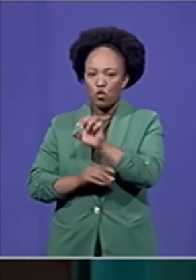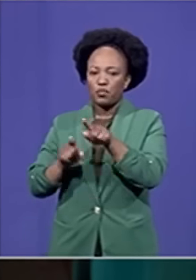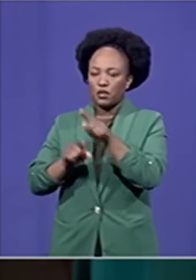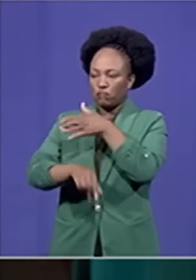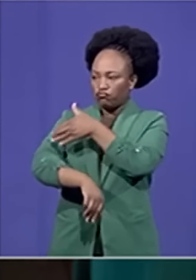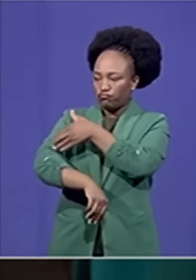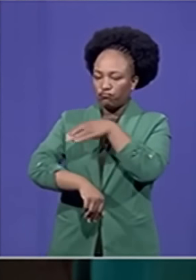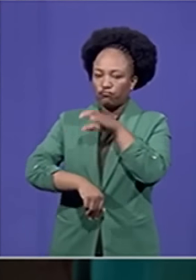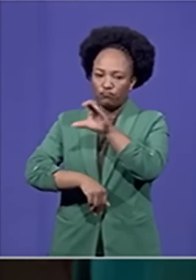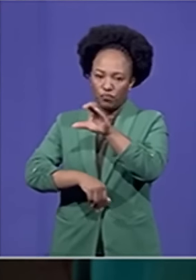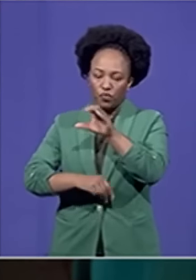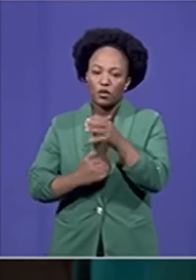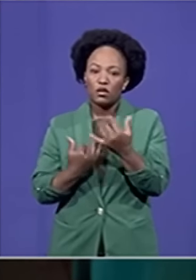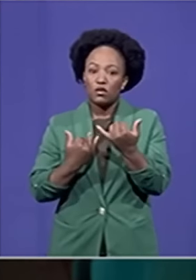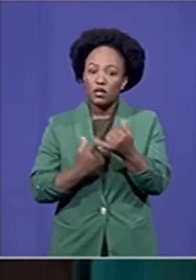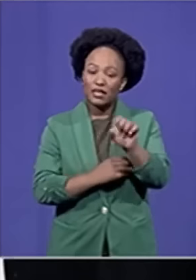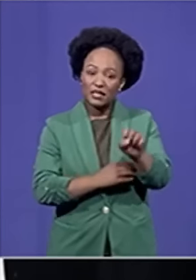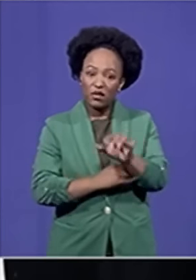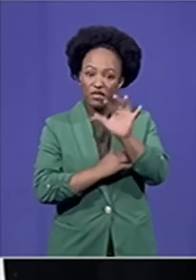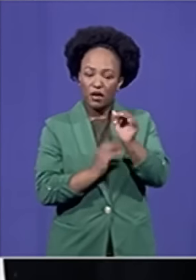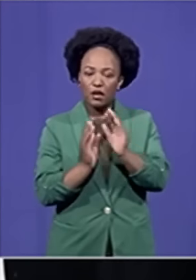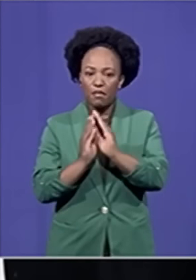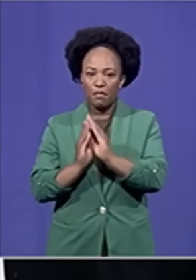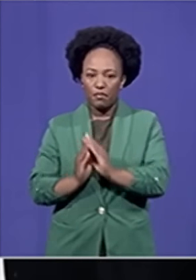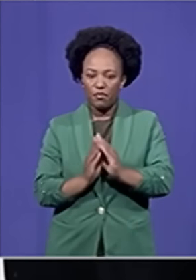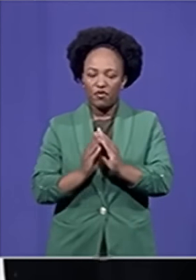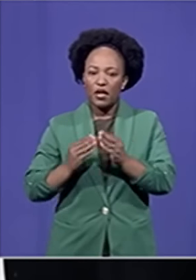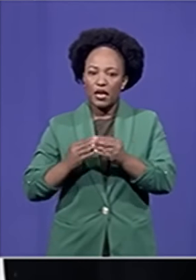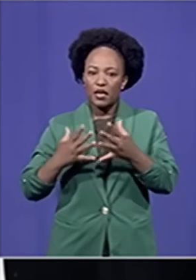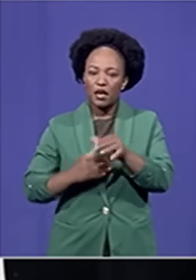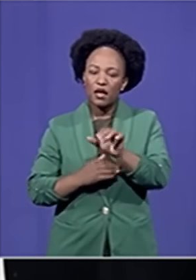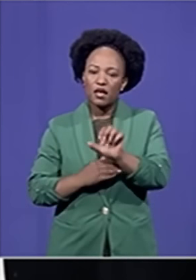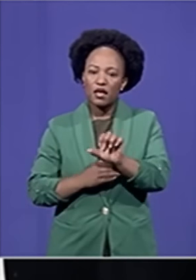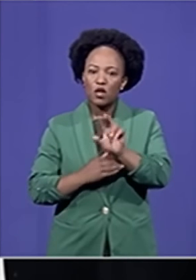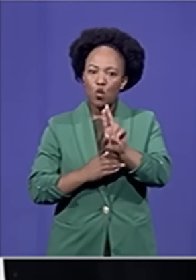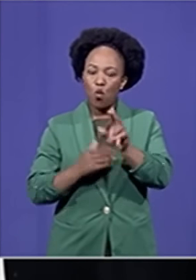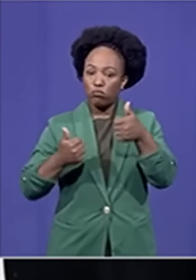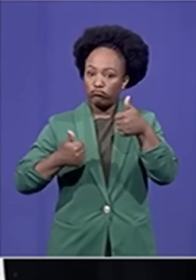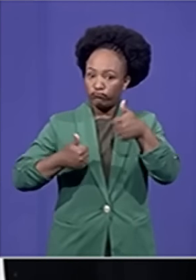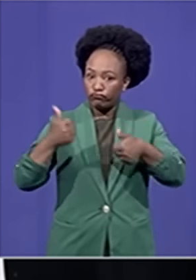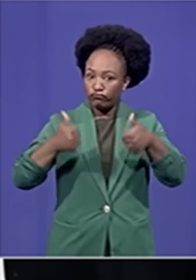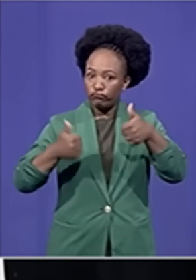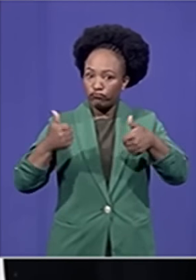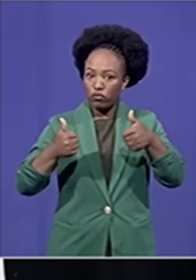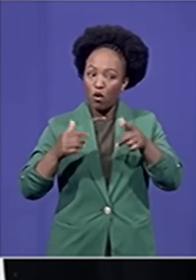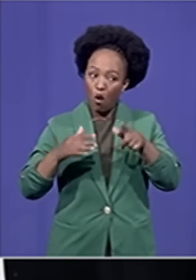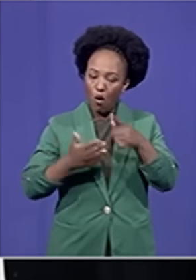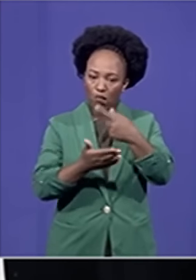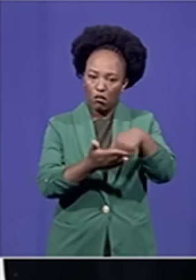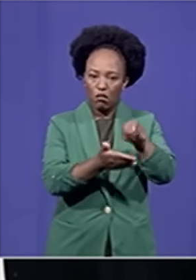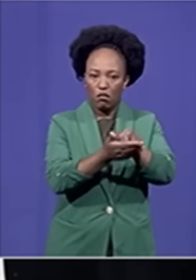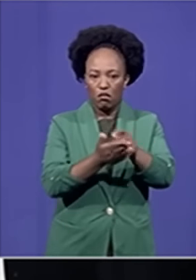Afrika Borwa e bile le seboka sa bohlokwahadi le baetapele ba European Union thapameng ena mo matona a tekeneng